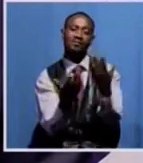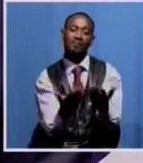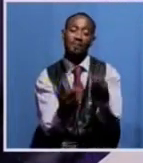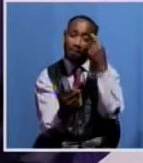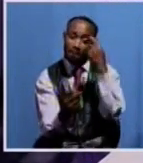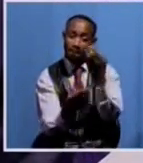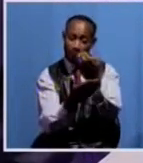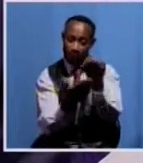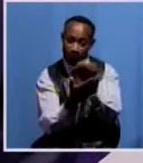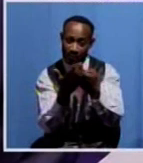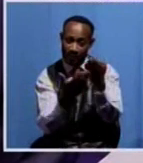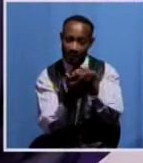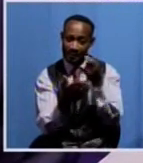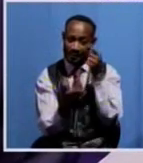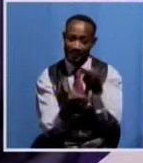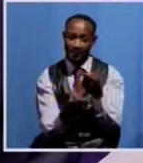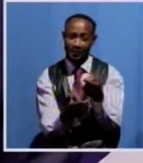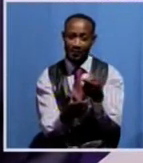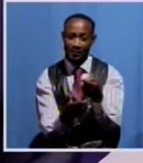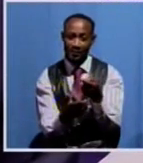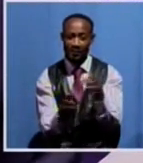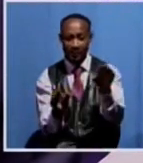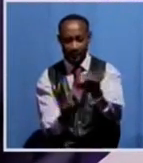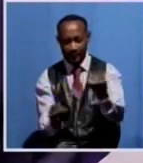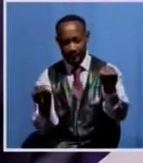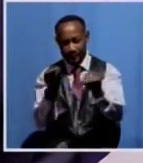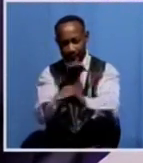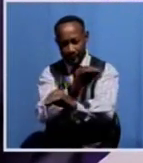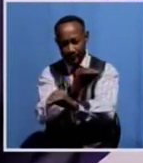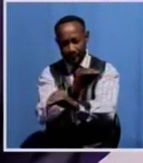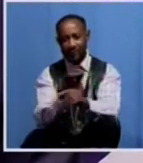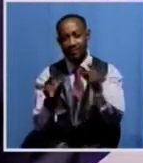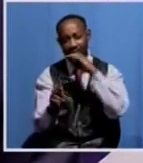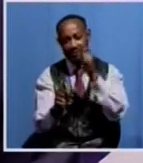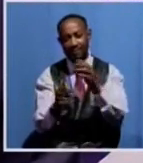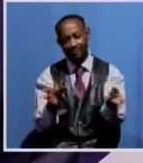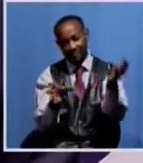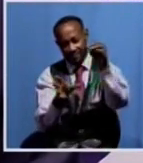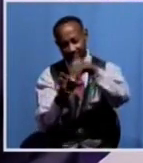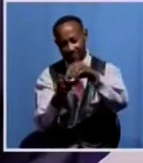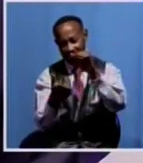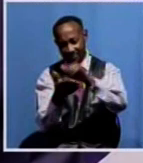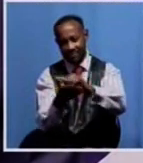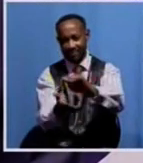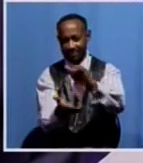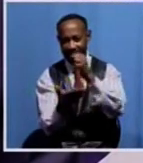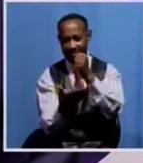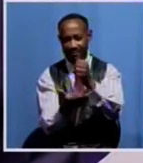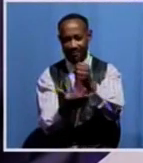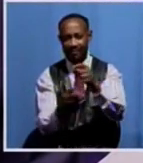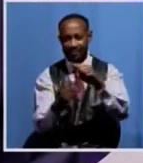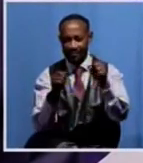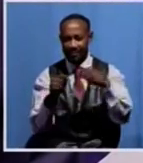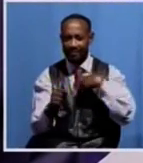that basically is the transfusion. So we do have to put money into this economy. But also, I think we